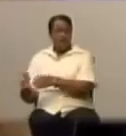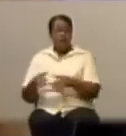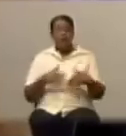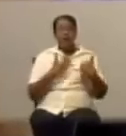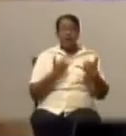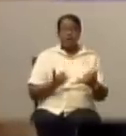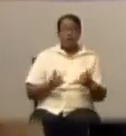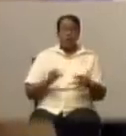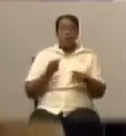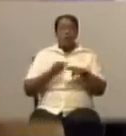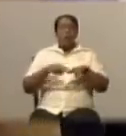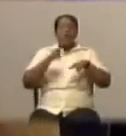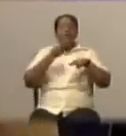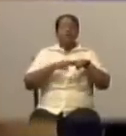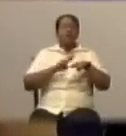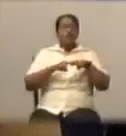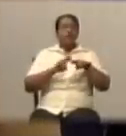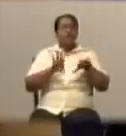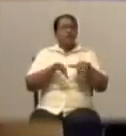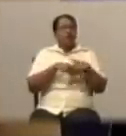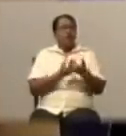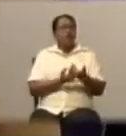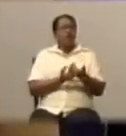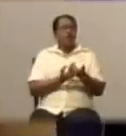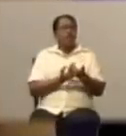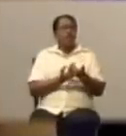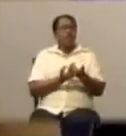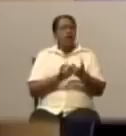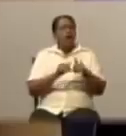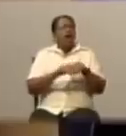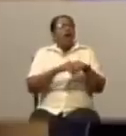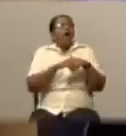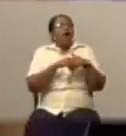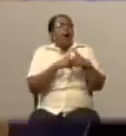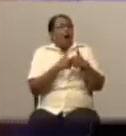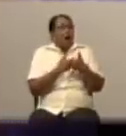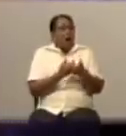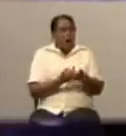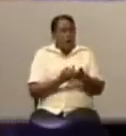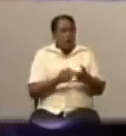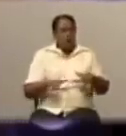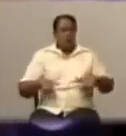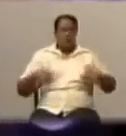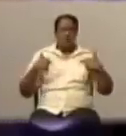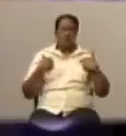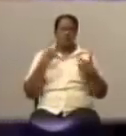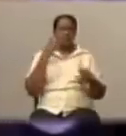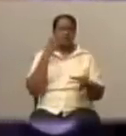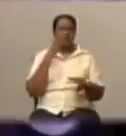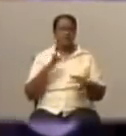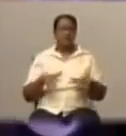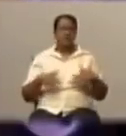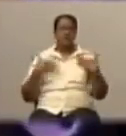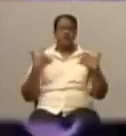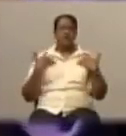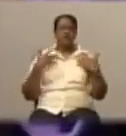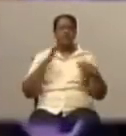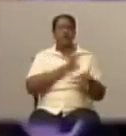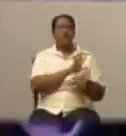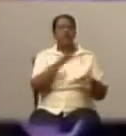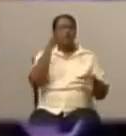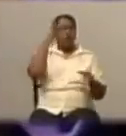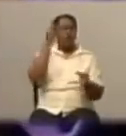us the meaning of how we are living our faith. That's why we have to remove all